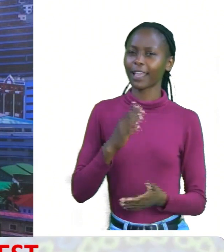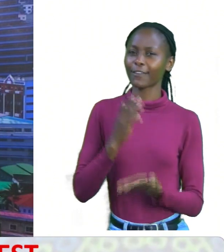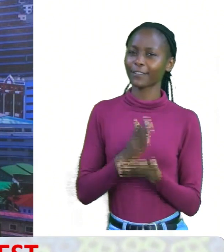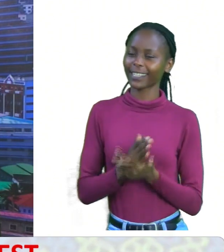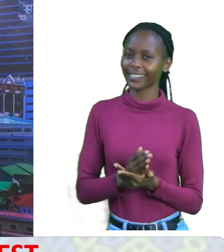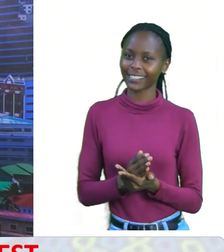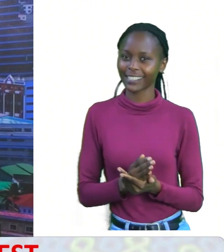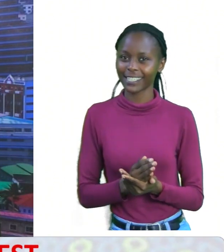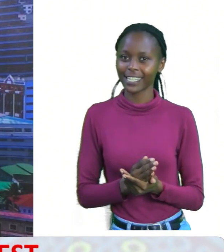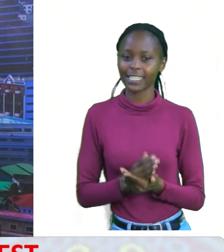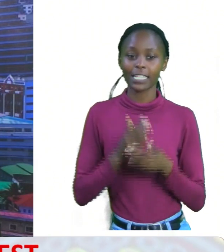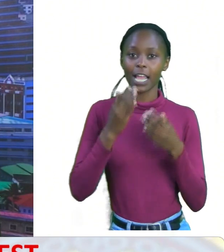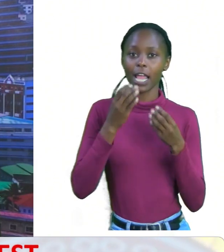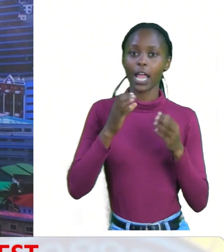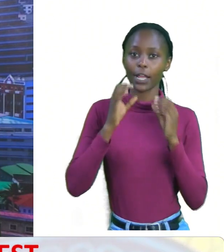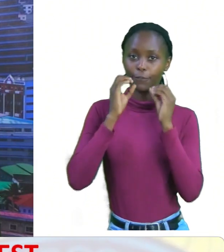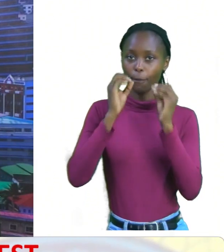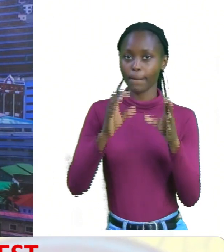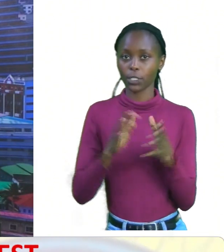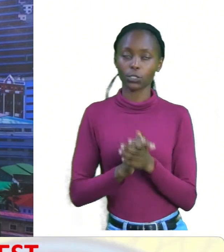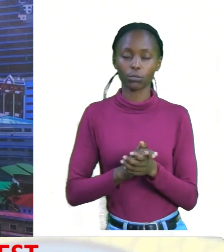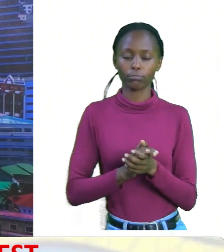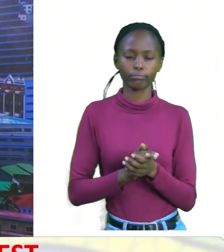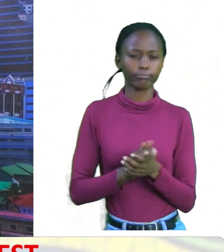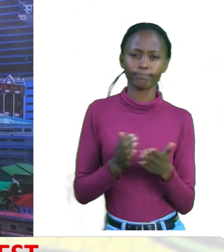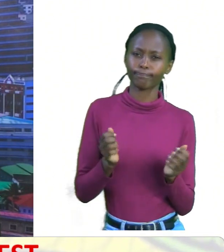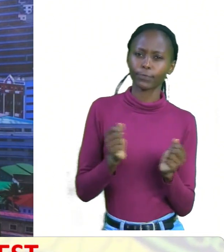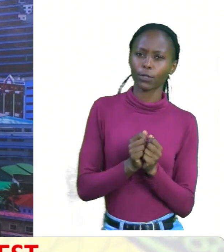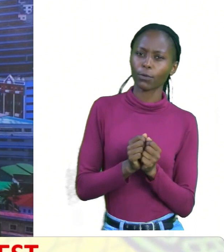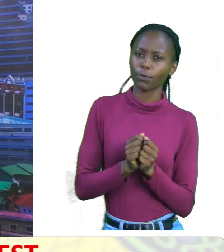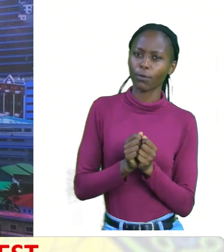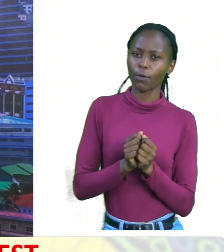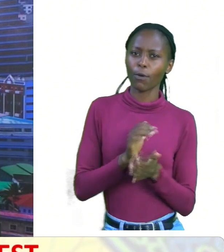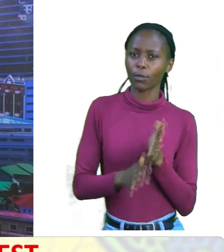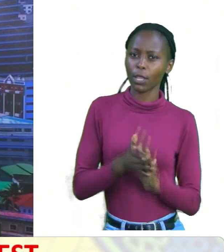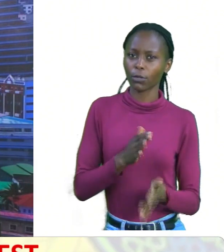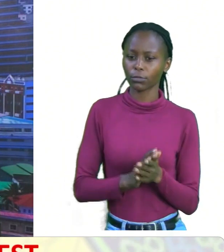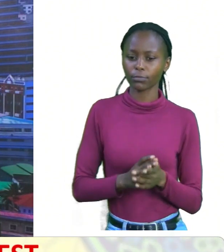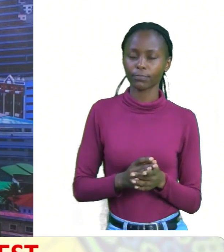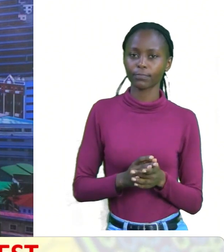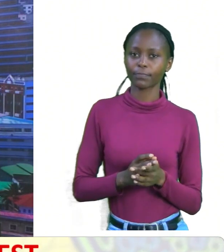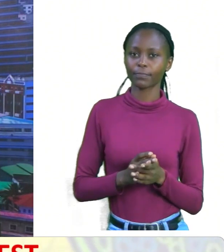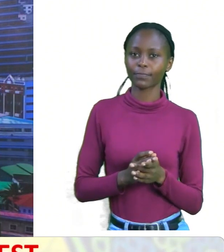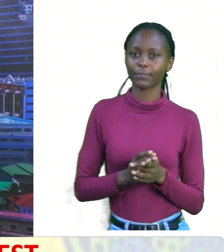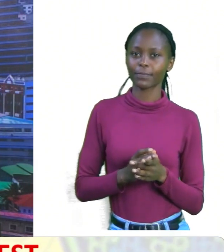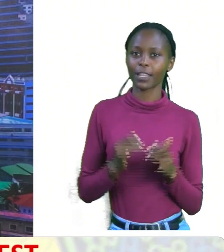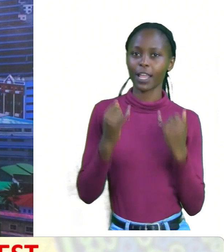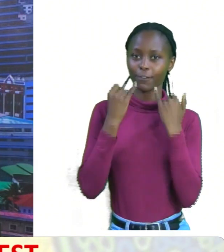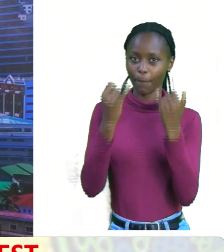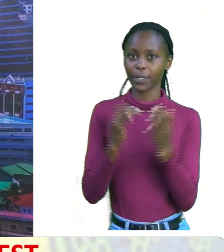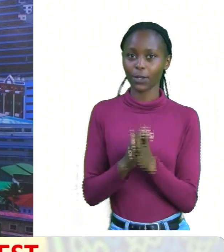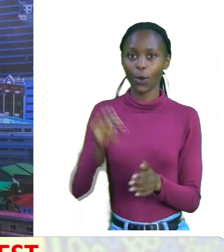is information minus emotions. An opinion is information